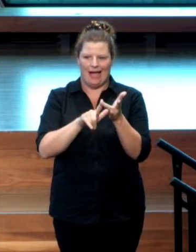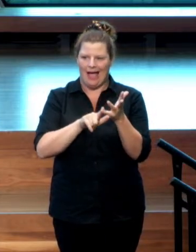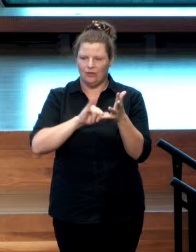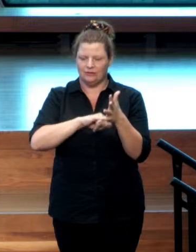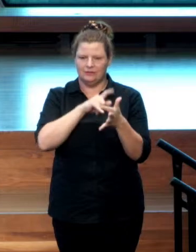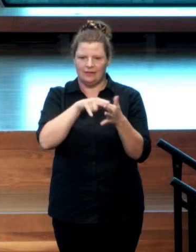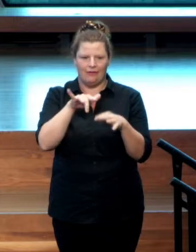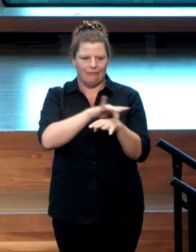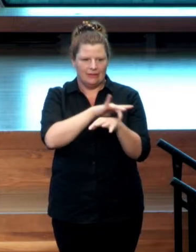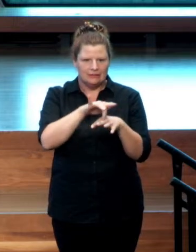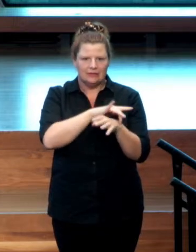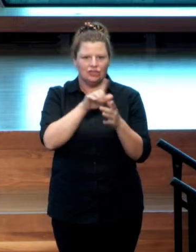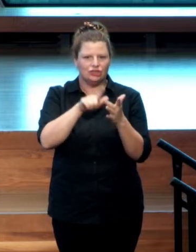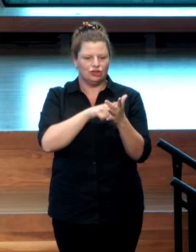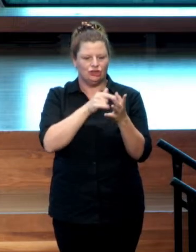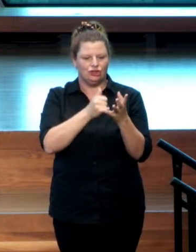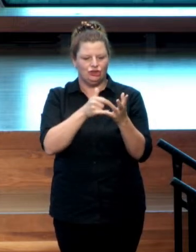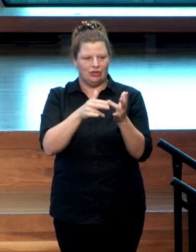Jason Temaru,